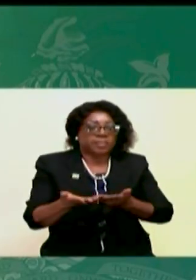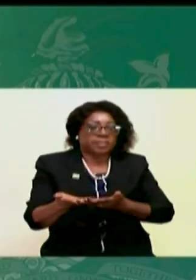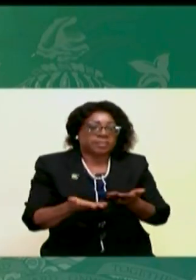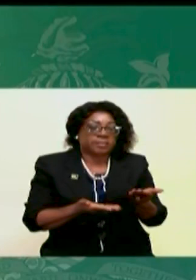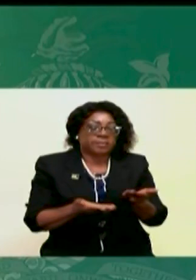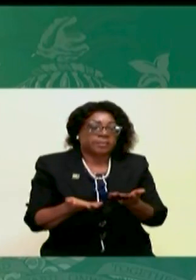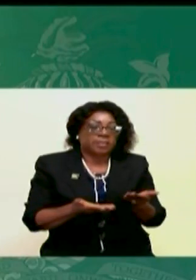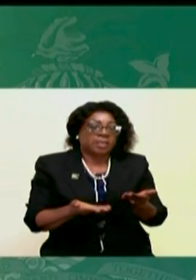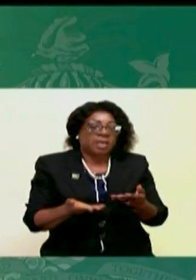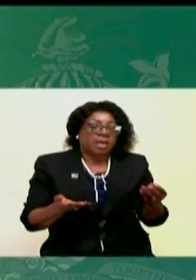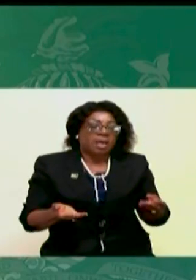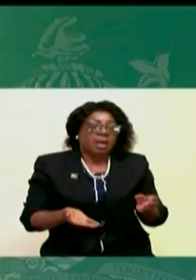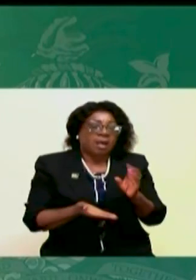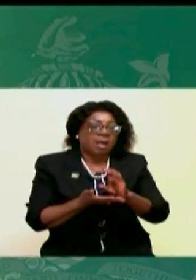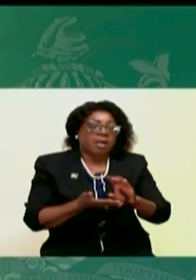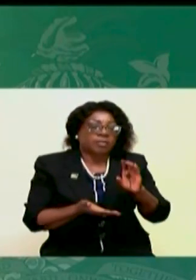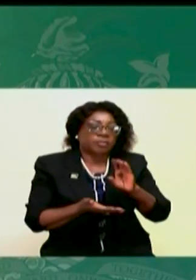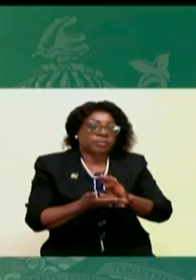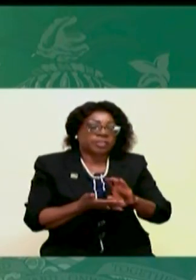Hundreds